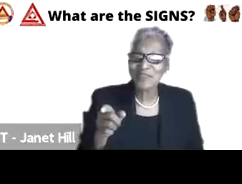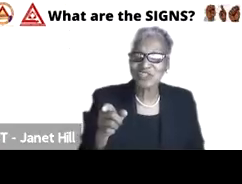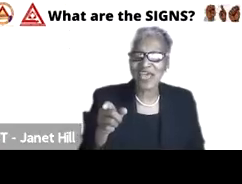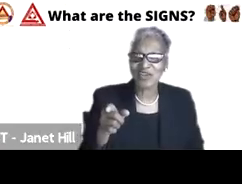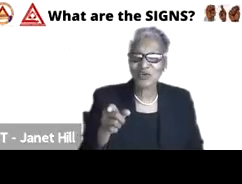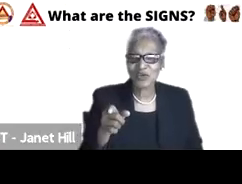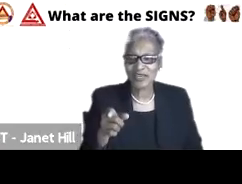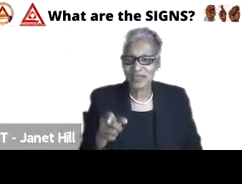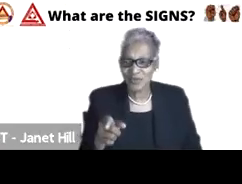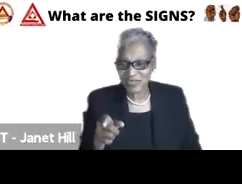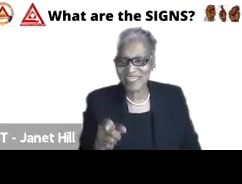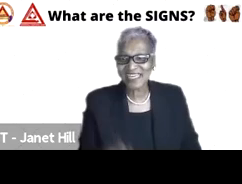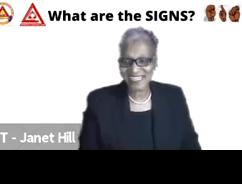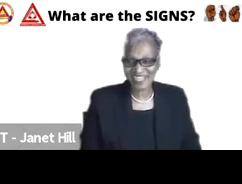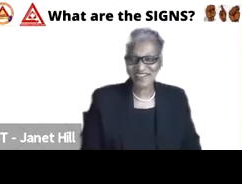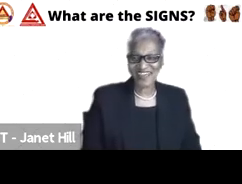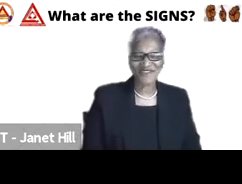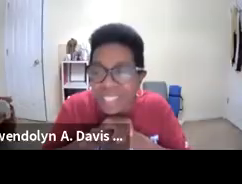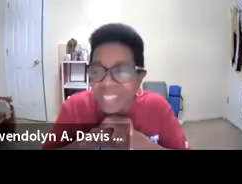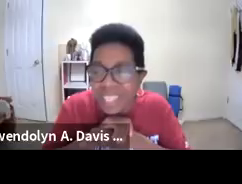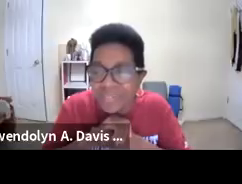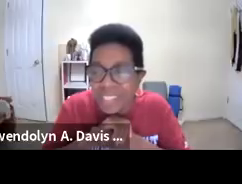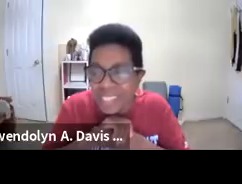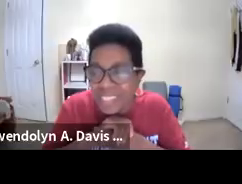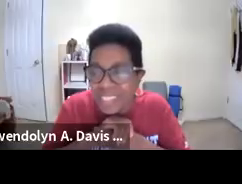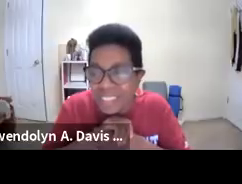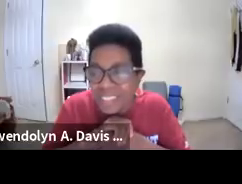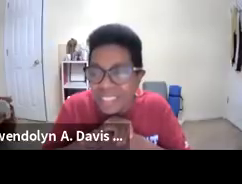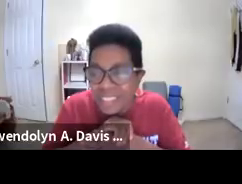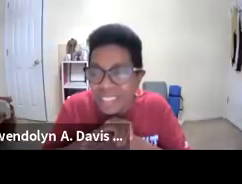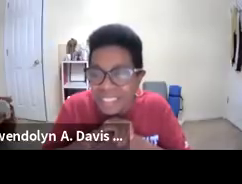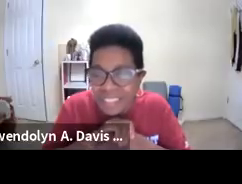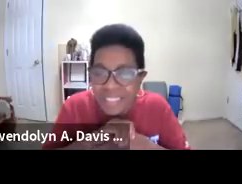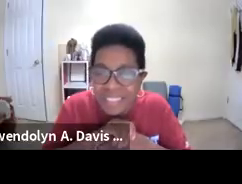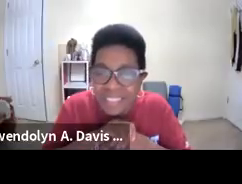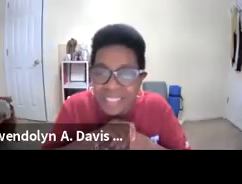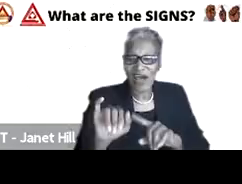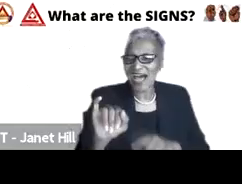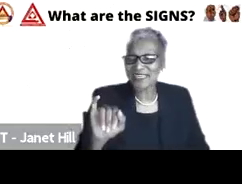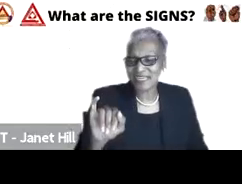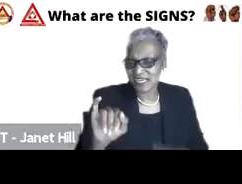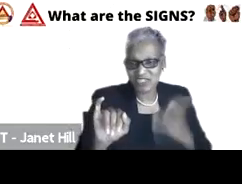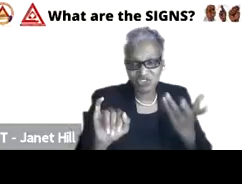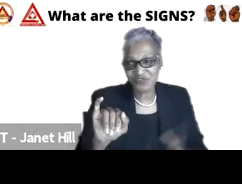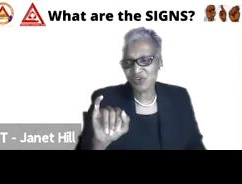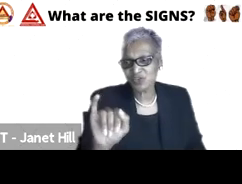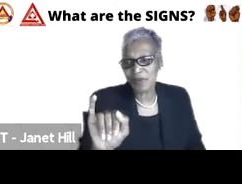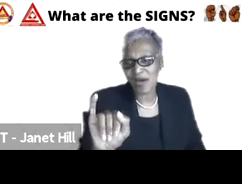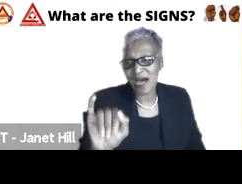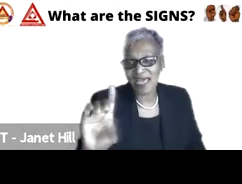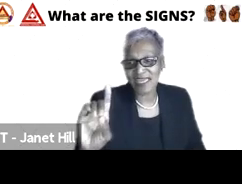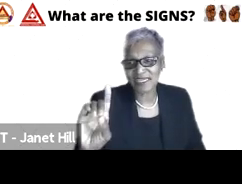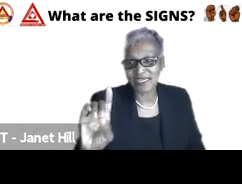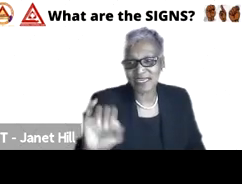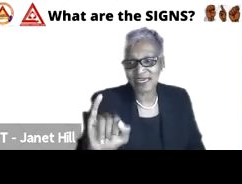Put your name in the chat. Gwendolyn? Okay. Davis. Good job. Now, ID is just finger